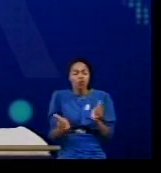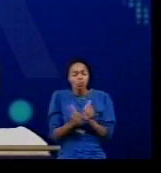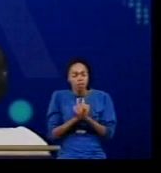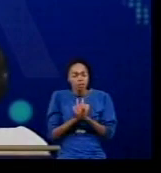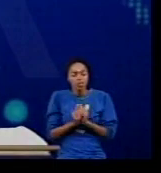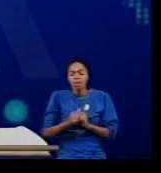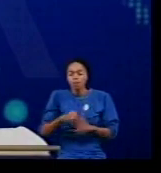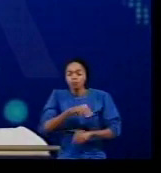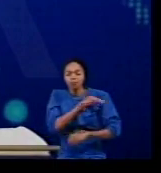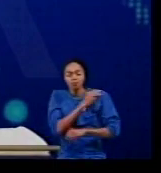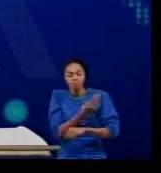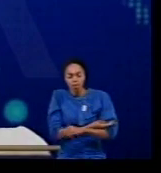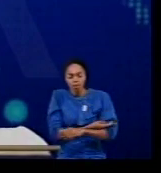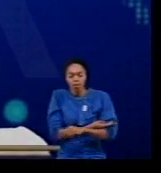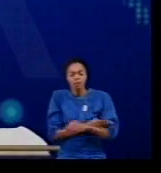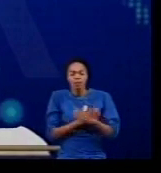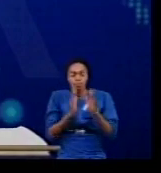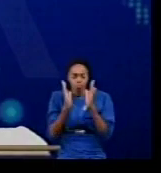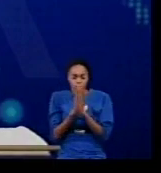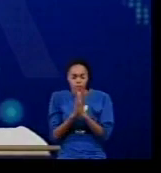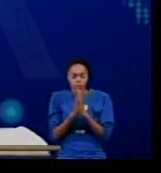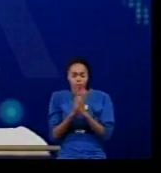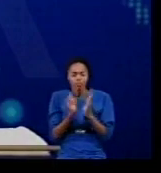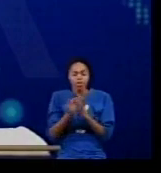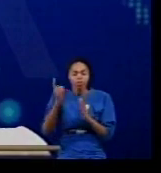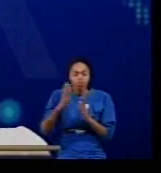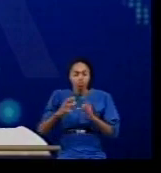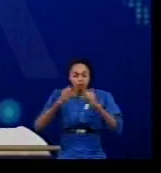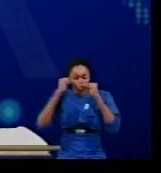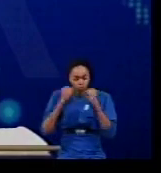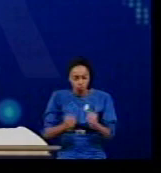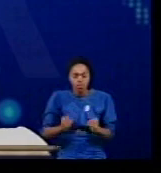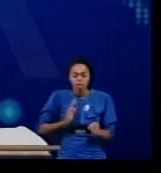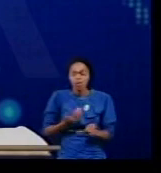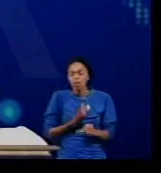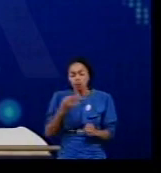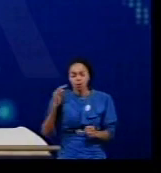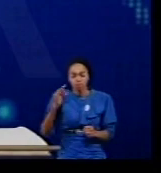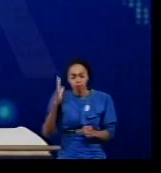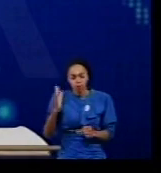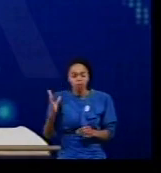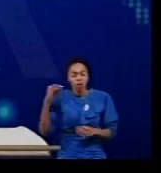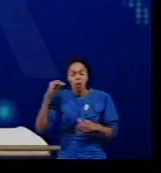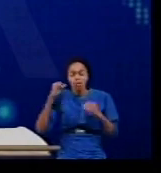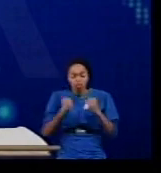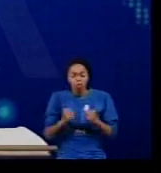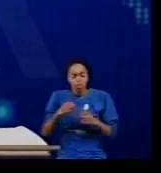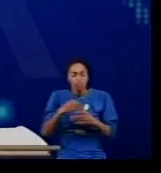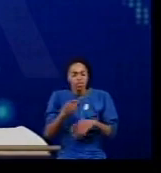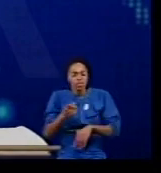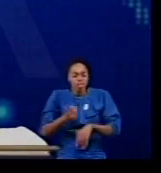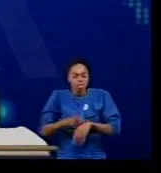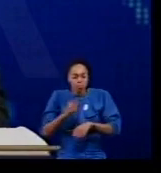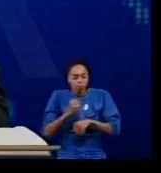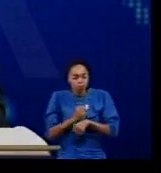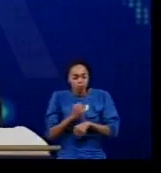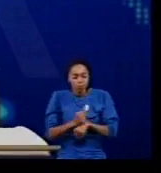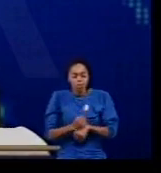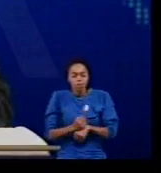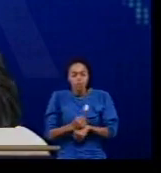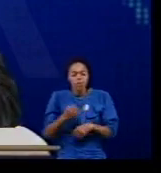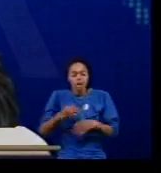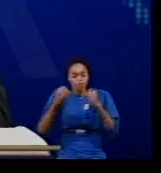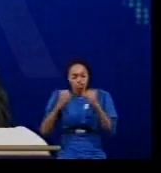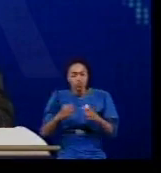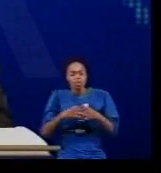came to him and said, I have an assignment for you. The nation had sunk into deep idolatry and deep suffering. His call